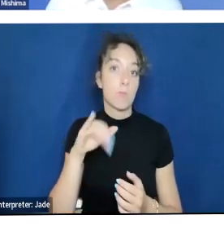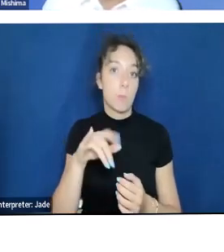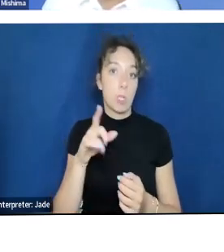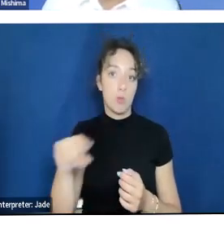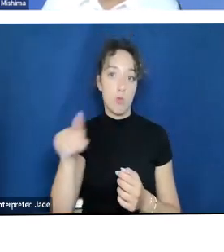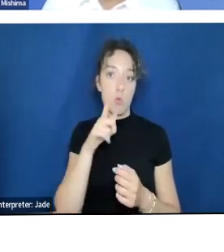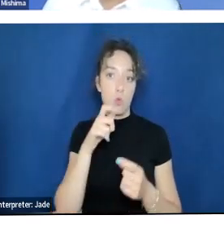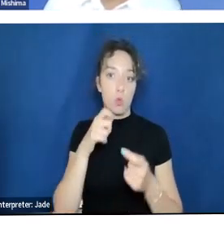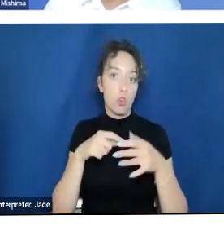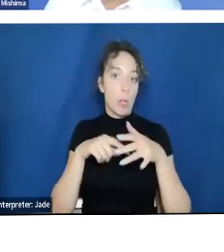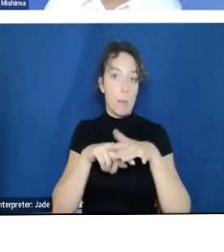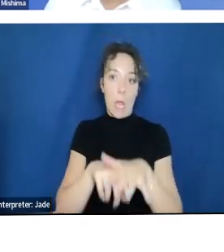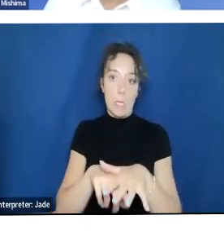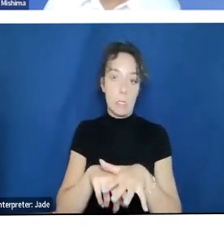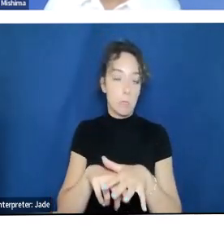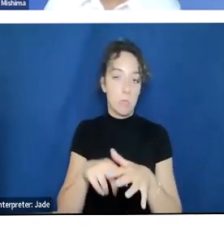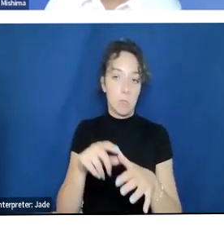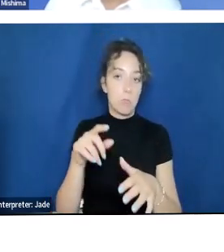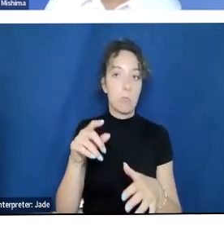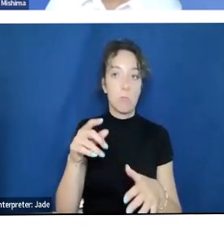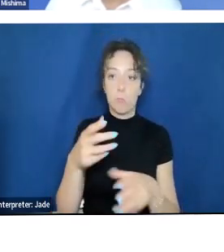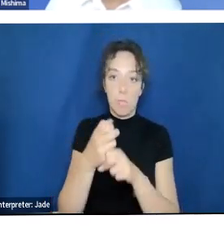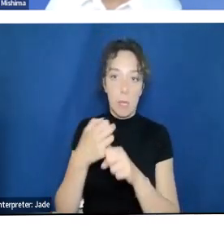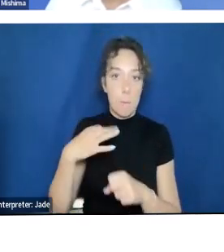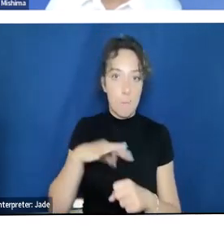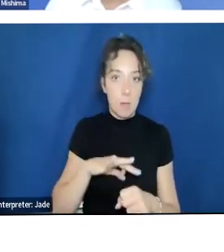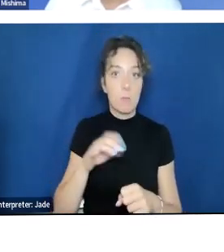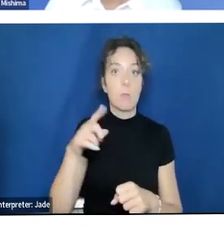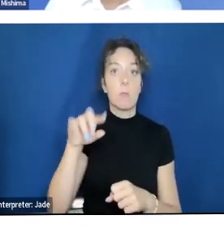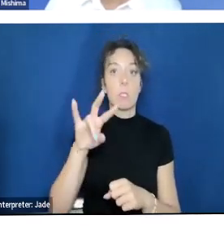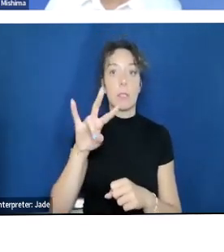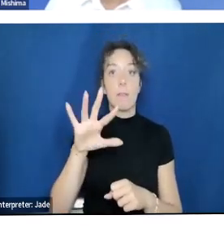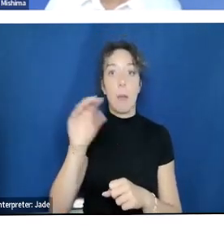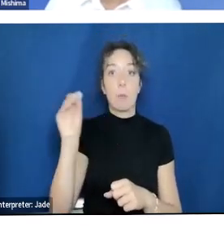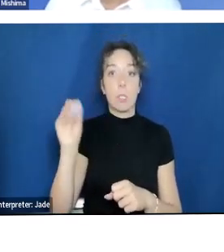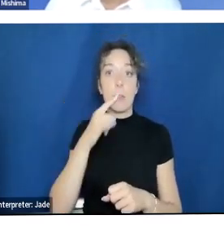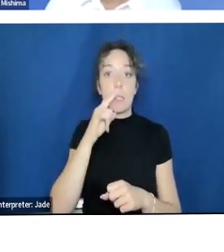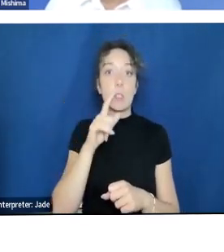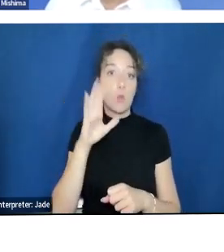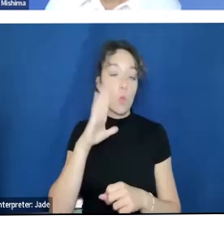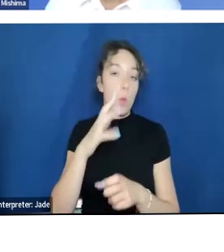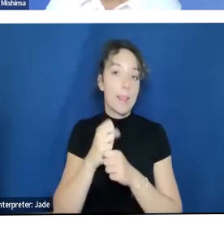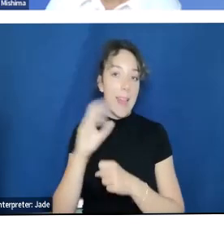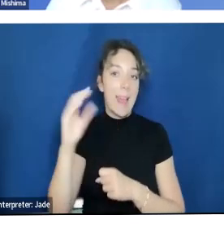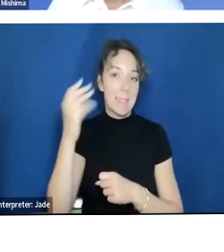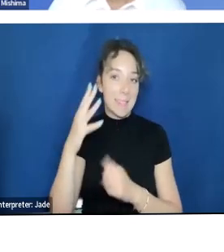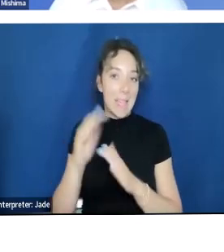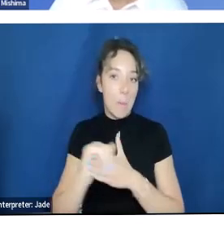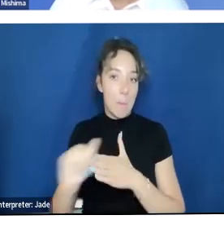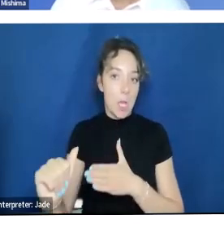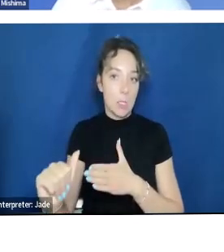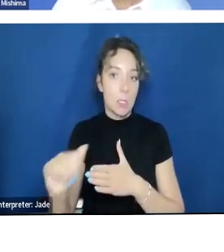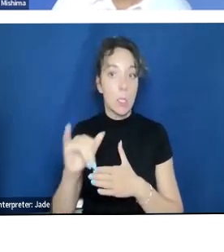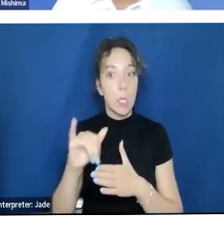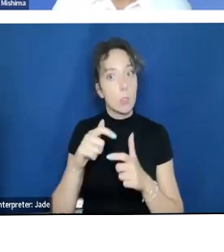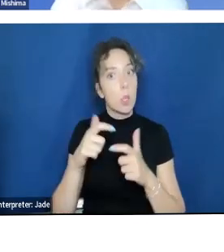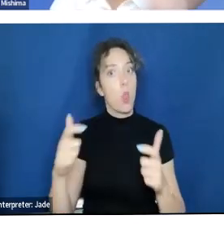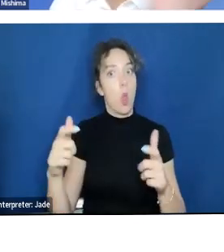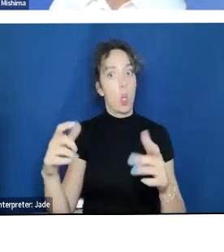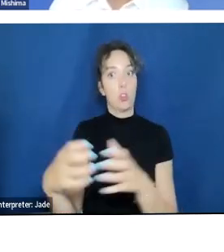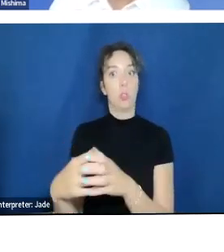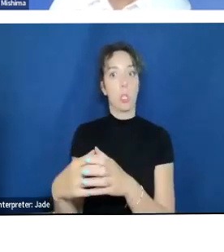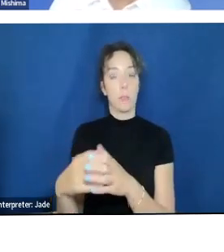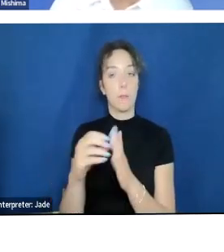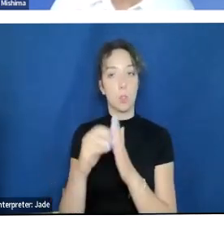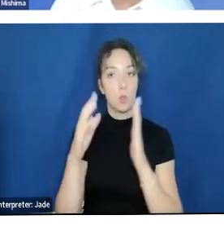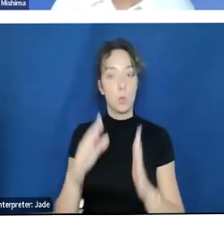probably 75% of the kids who are going to get $7. Okay, it's a biggest chunk. It's a big chunk of students, so you don't